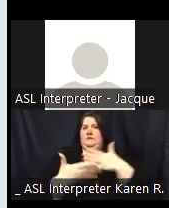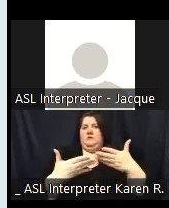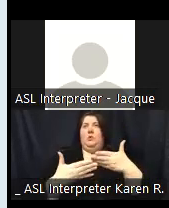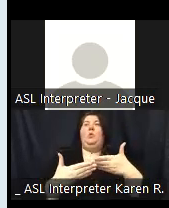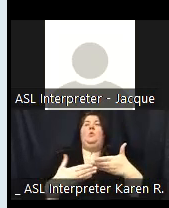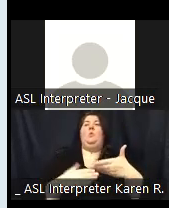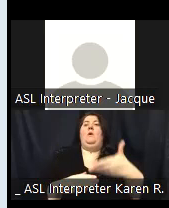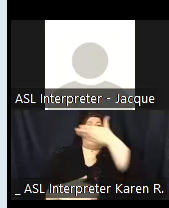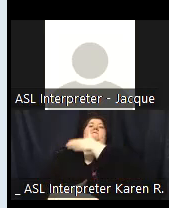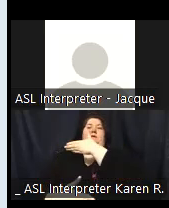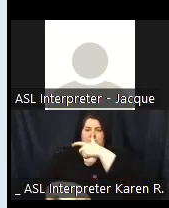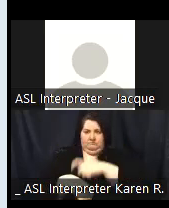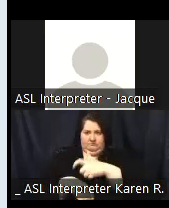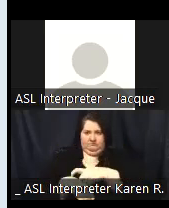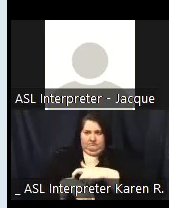advance.